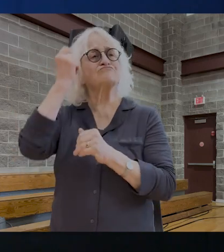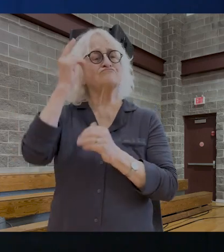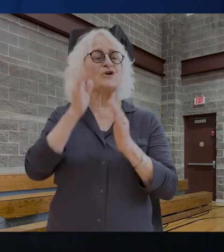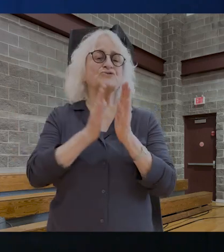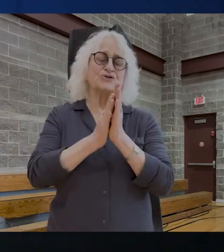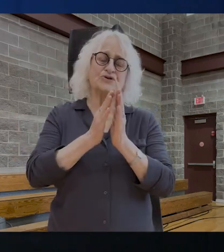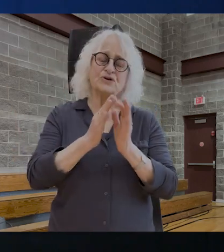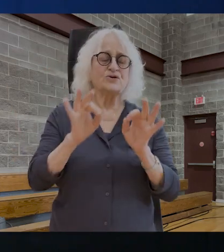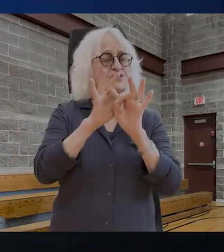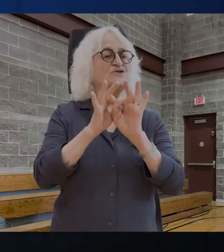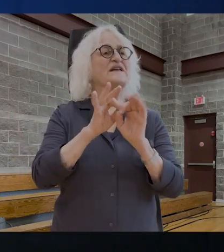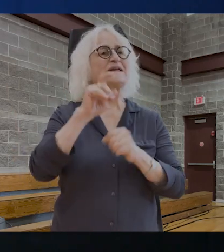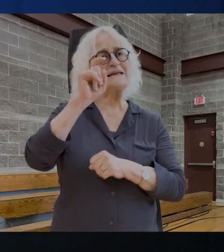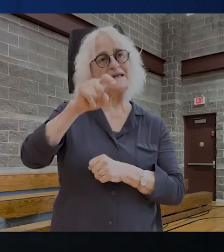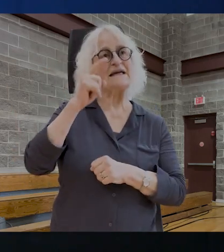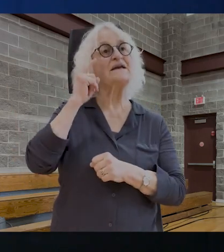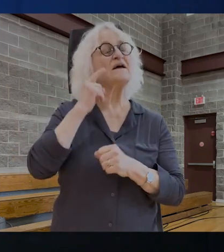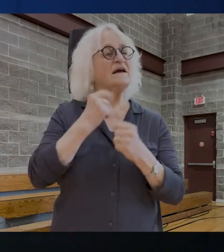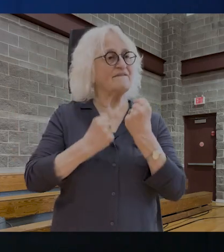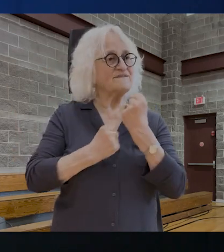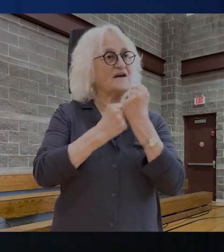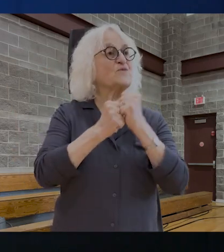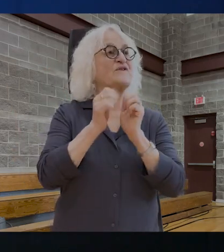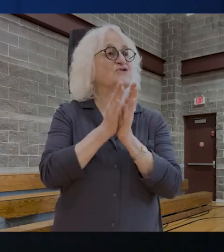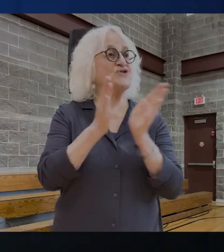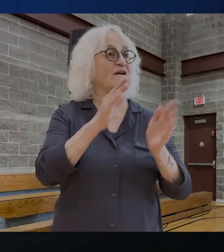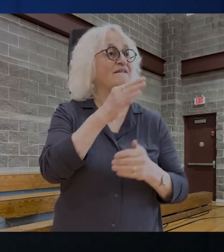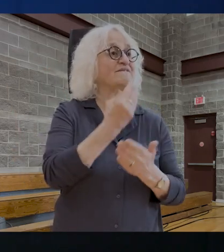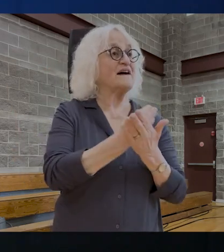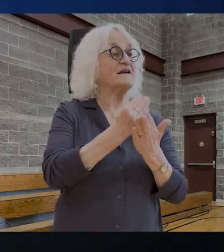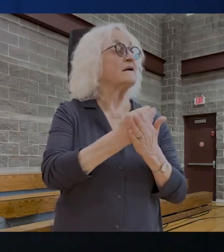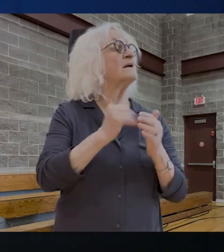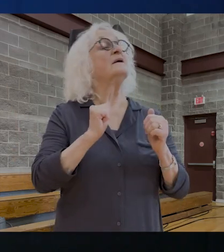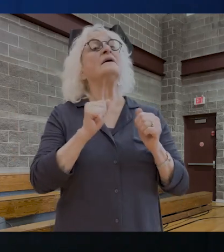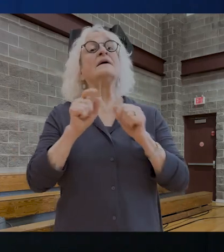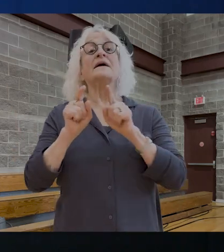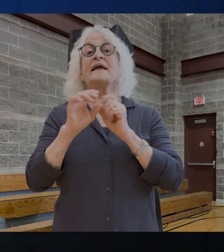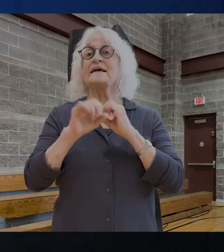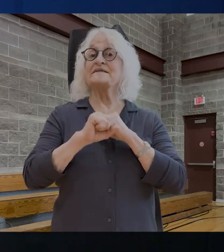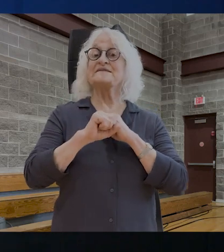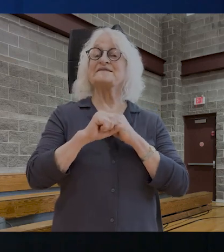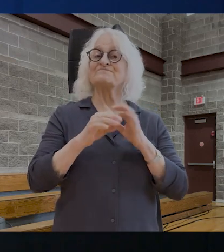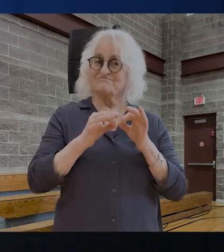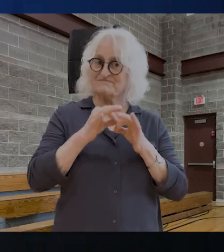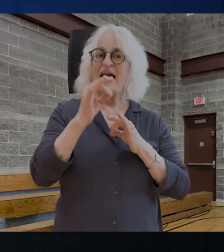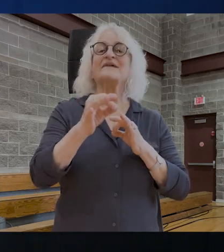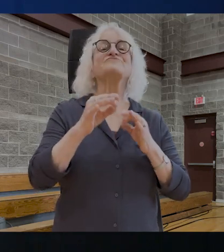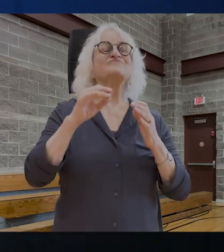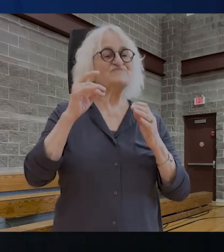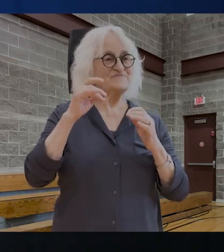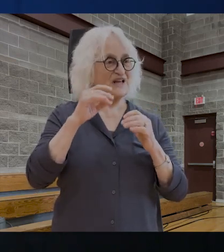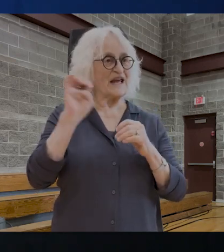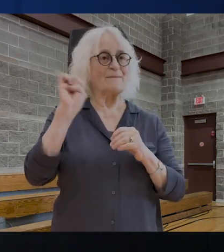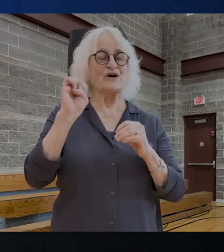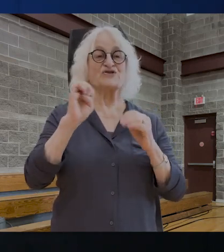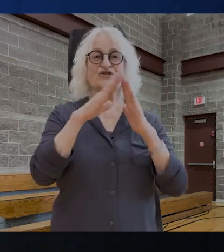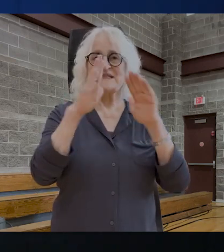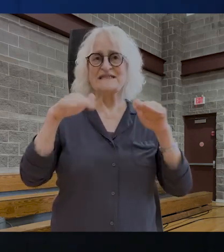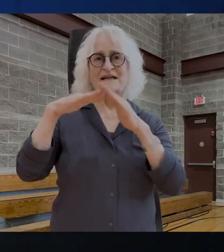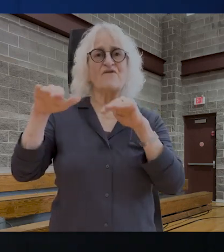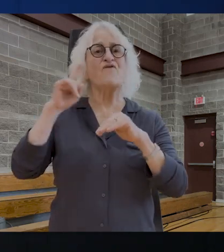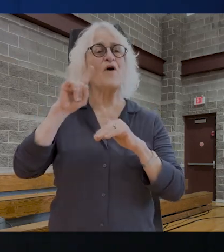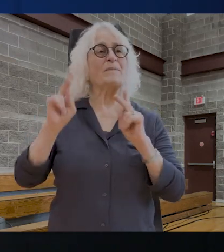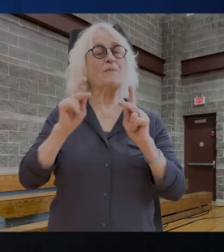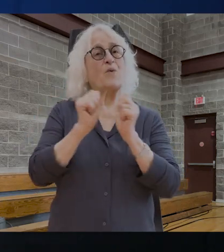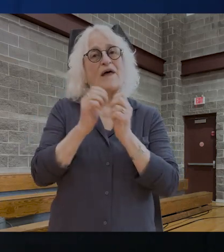community, this budget funds that from the general fund. This budget expands emergency shelter for those experiencing homelessness